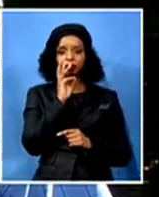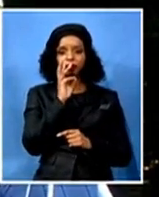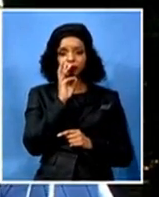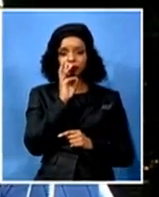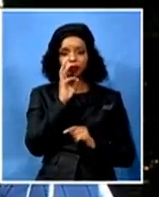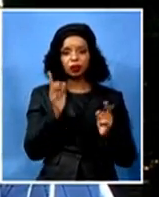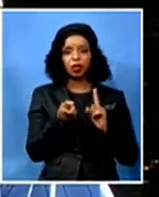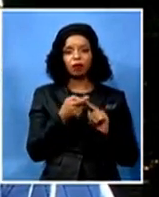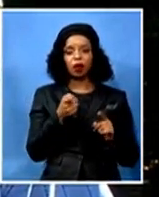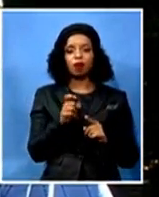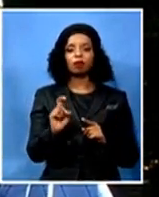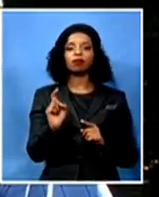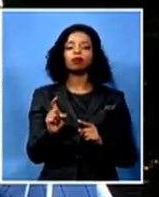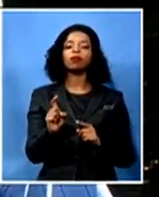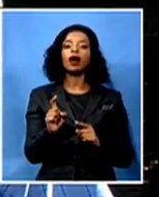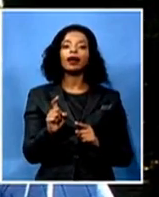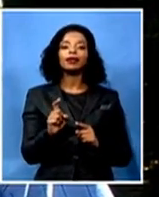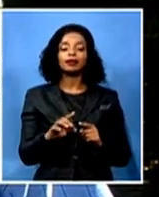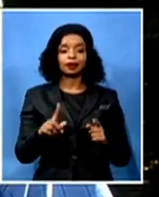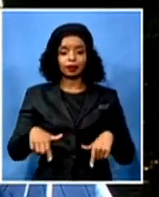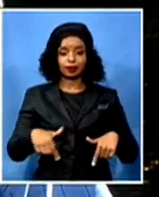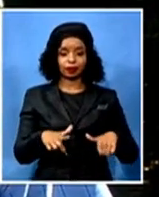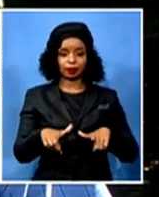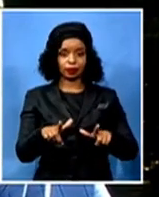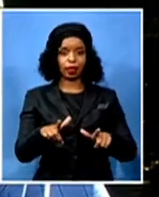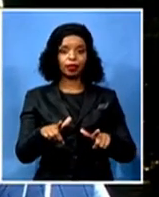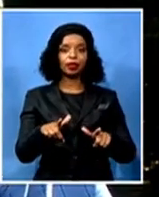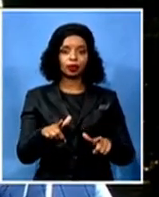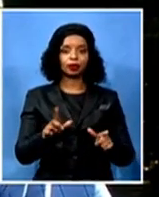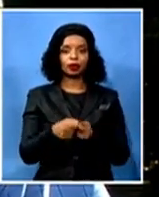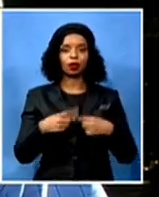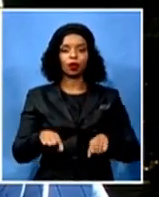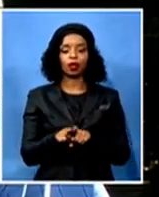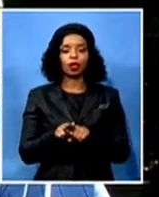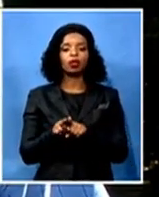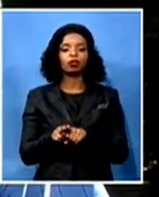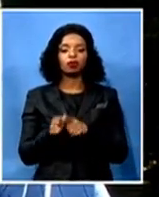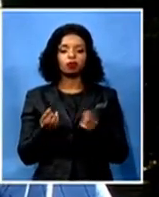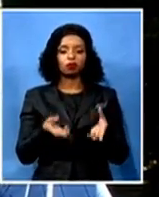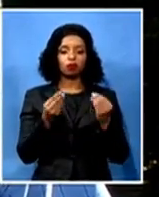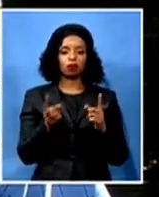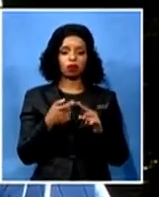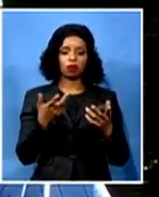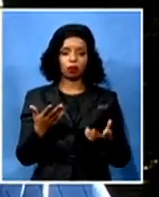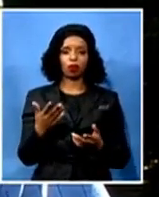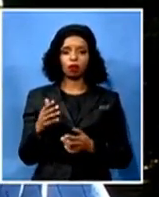filled also from Ebenezer Dam, the allocation that is allocated for irrigation,